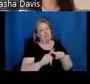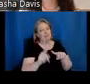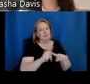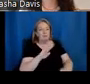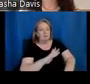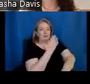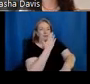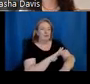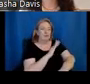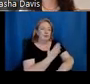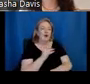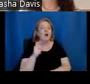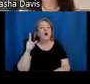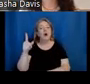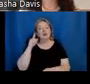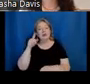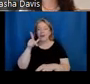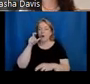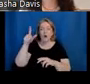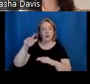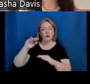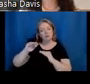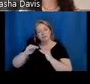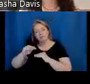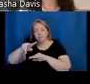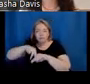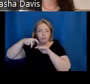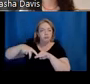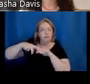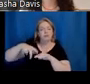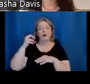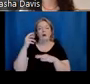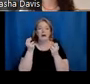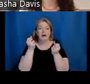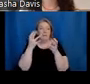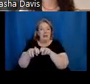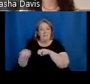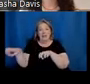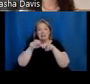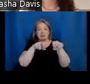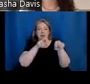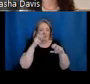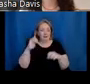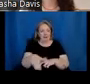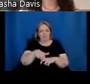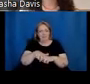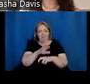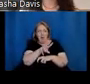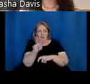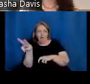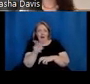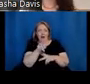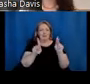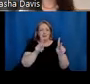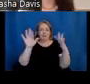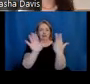clanking of skateboarders, or just sit on one of the many benches and people watch, like I like to do.